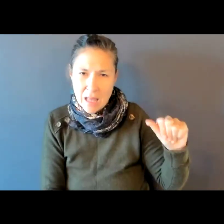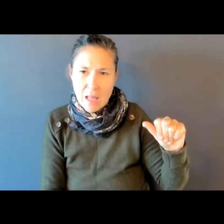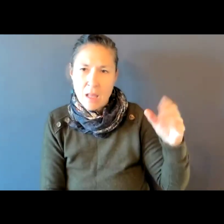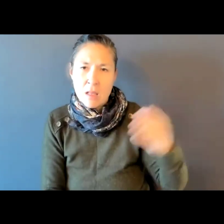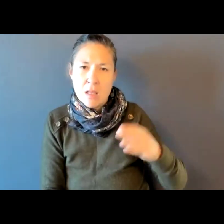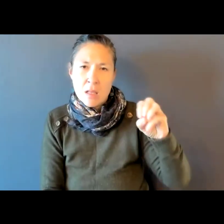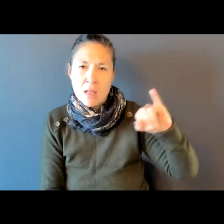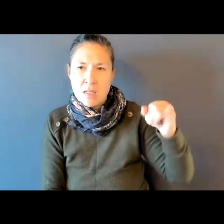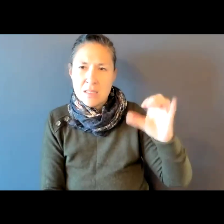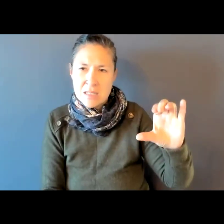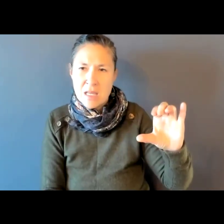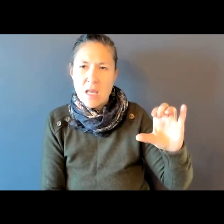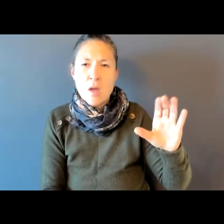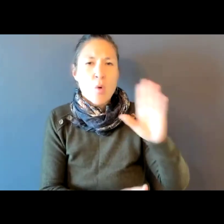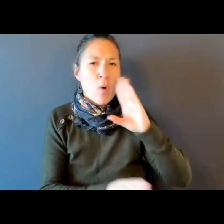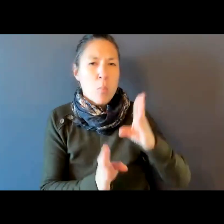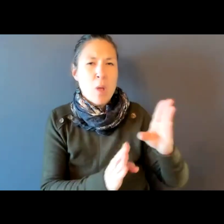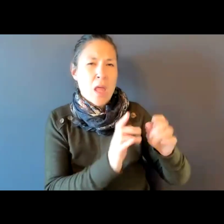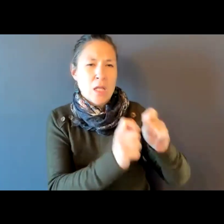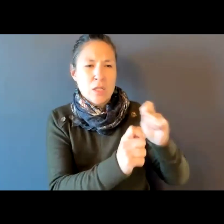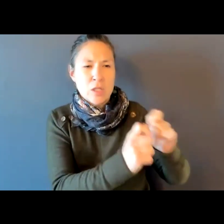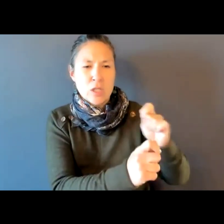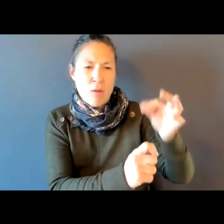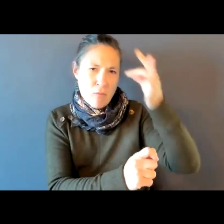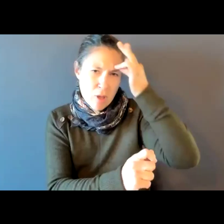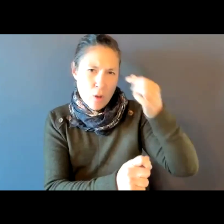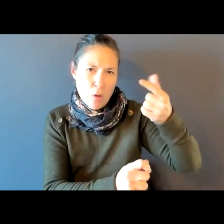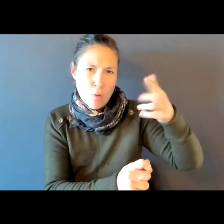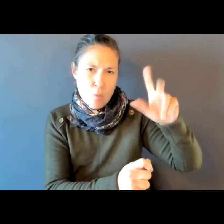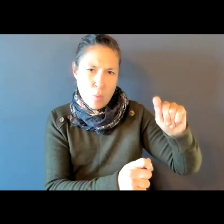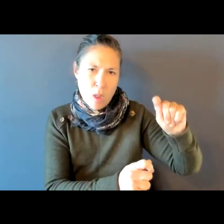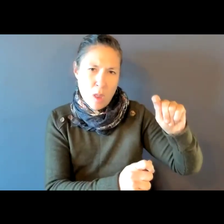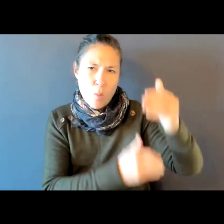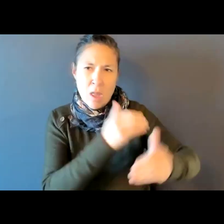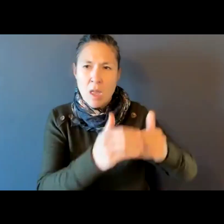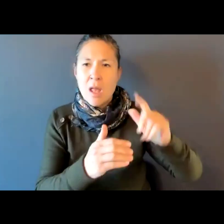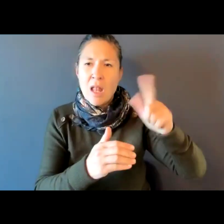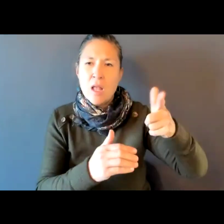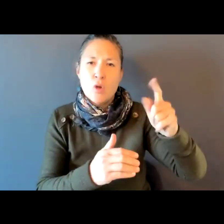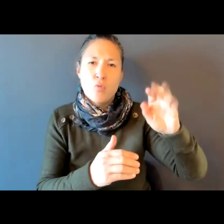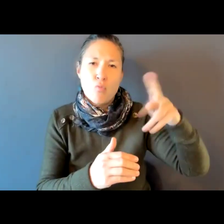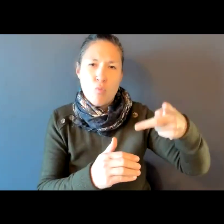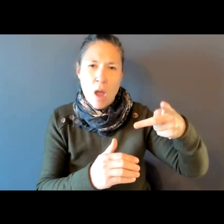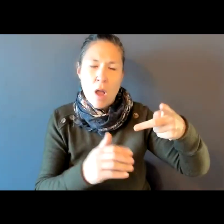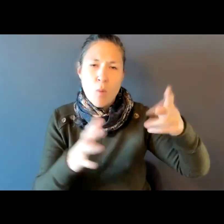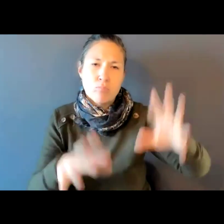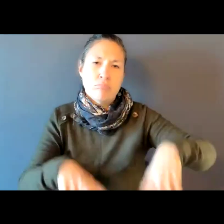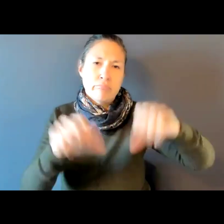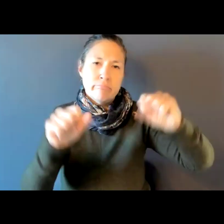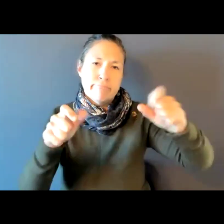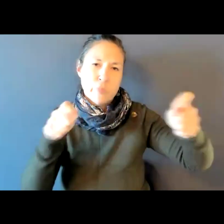EOEEA/EJC adjust its federal grant process when the Trump administration takes office on January 20th, 2025?